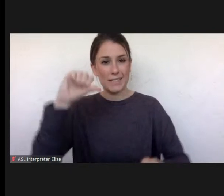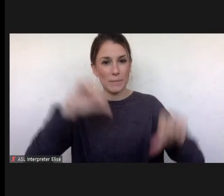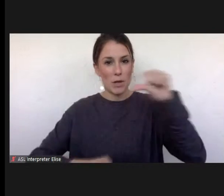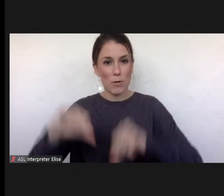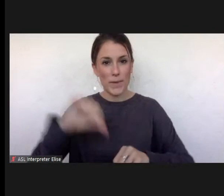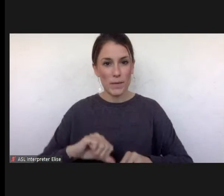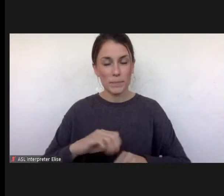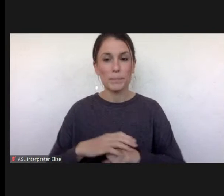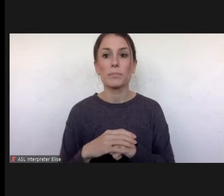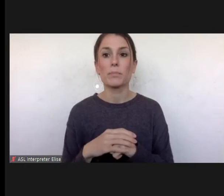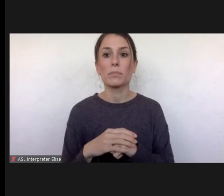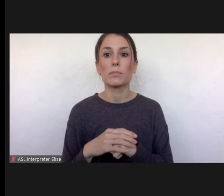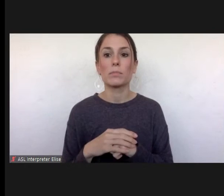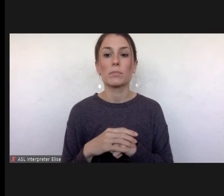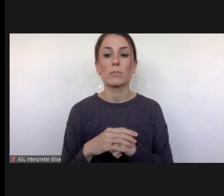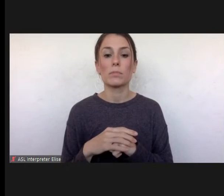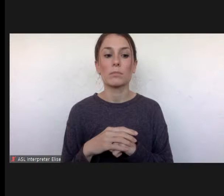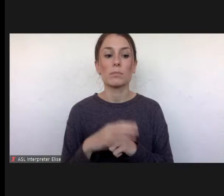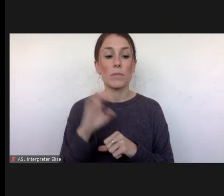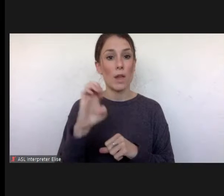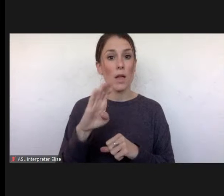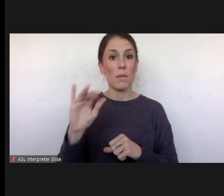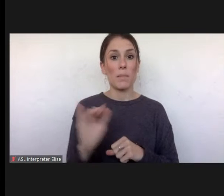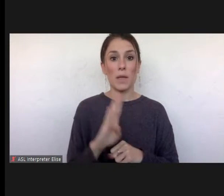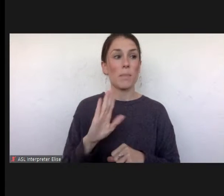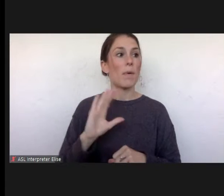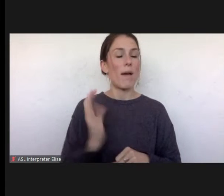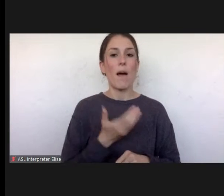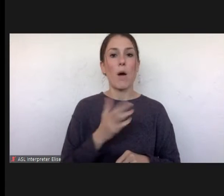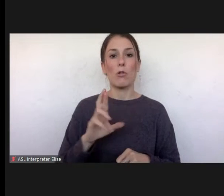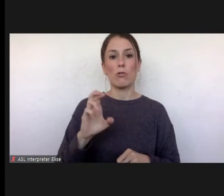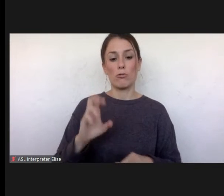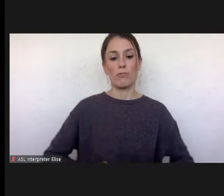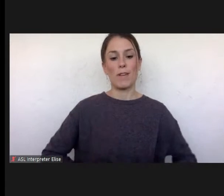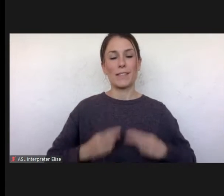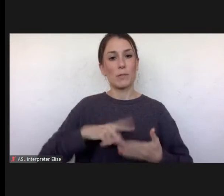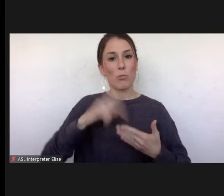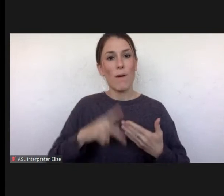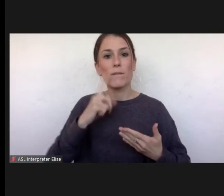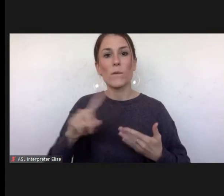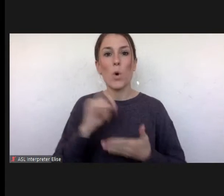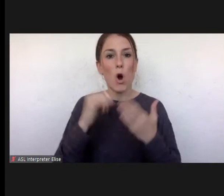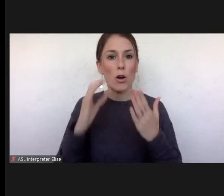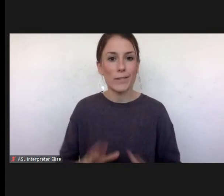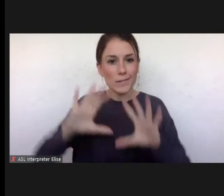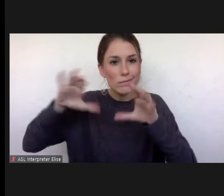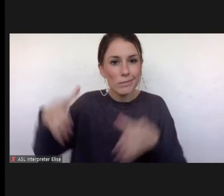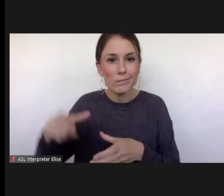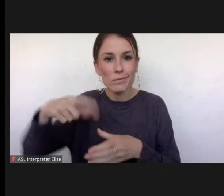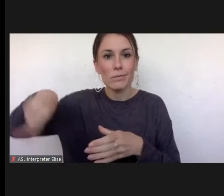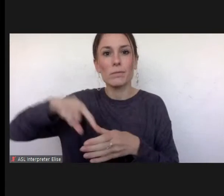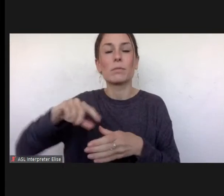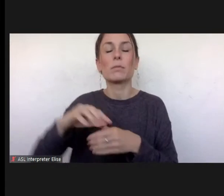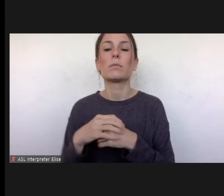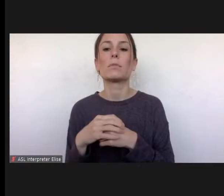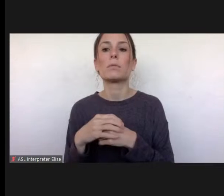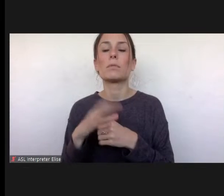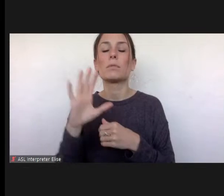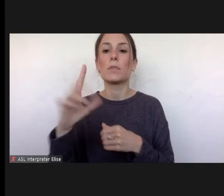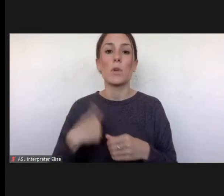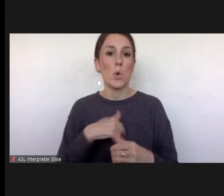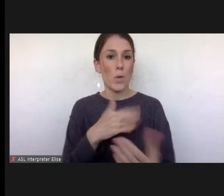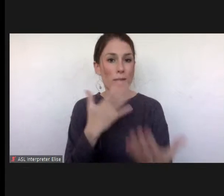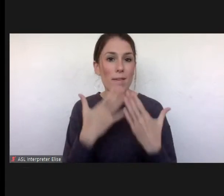that hands over the reins of Eyebeam's residency program to artist cohorts. We